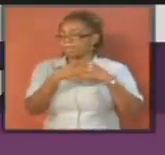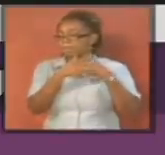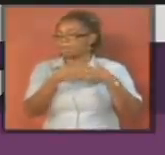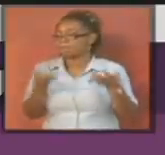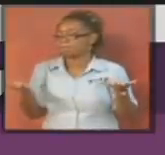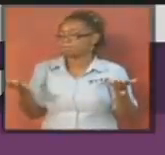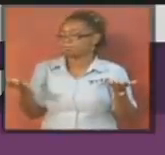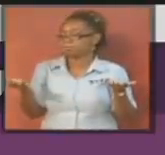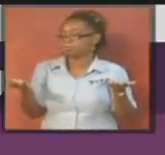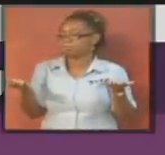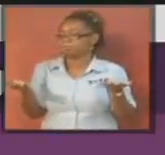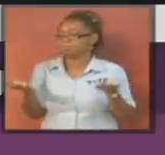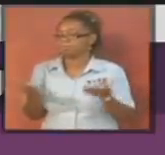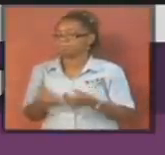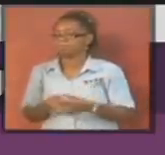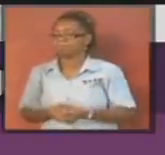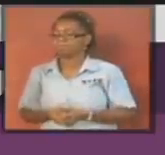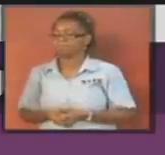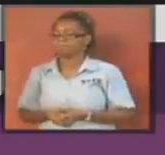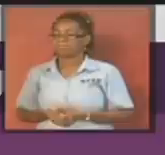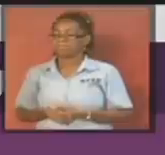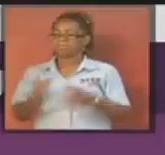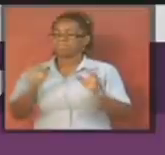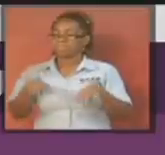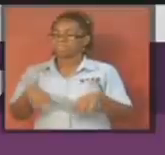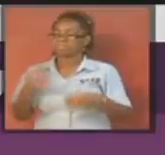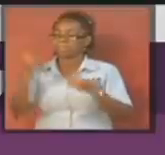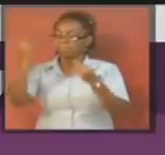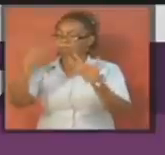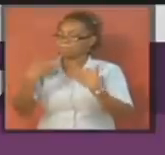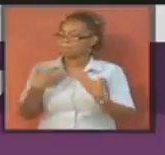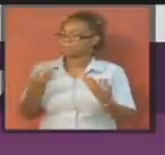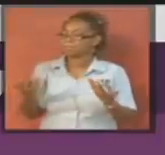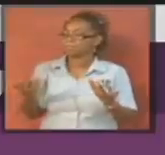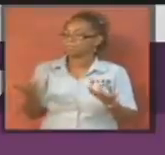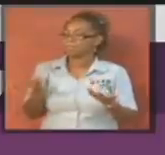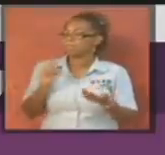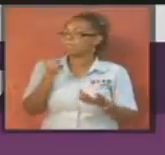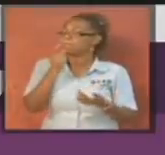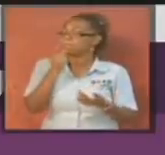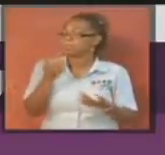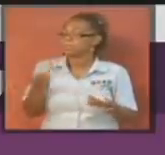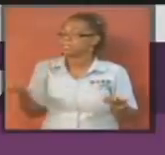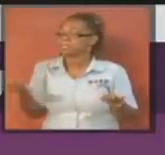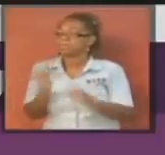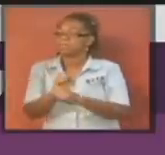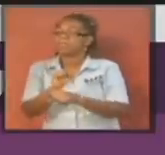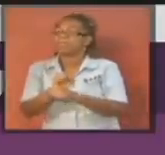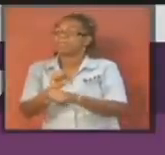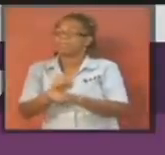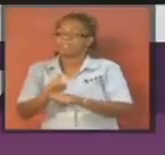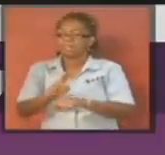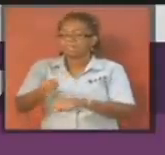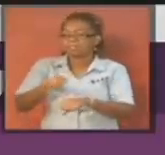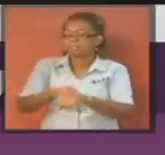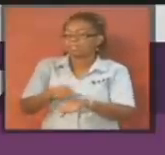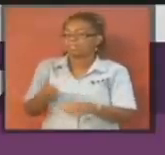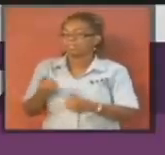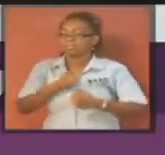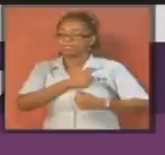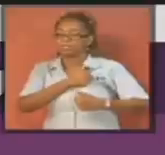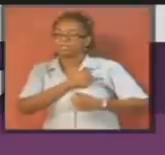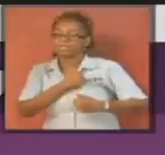national security. But would you be able to give us any more information as to who in national security would be